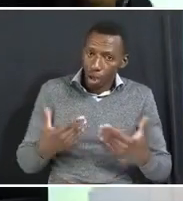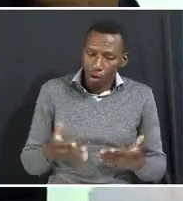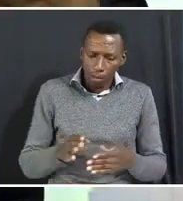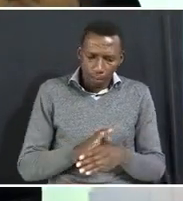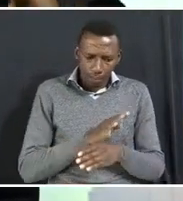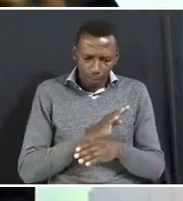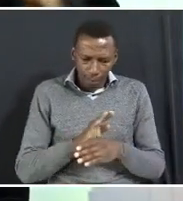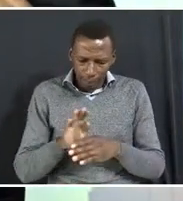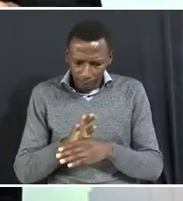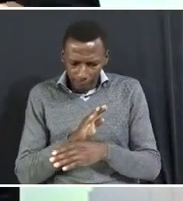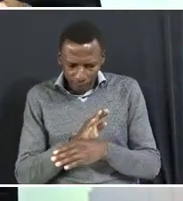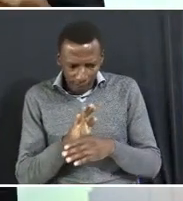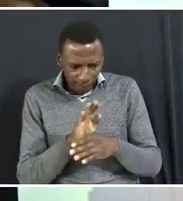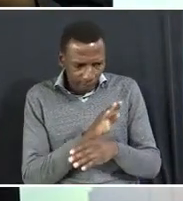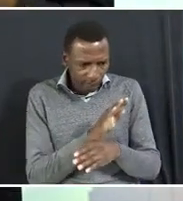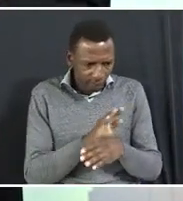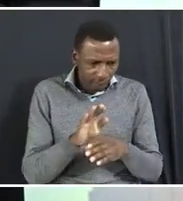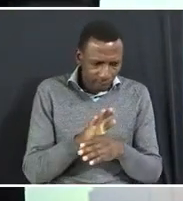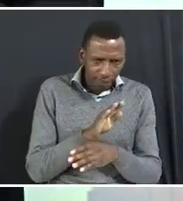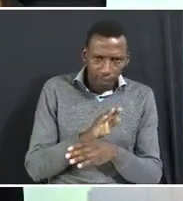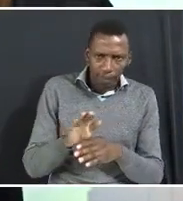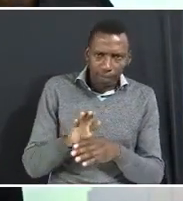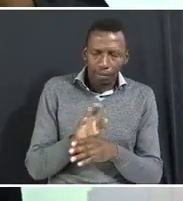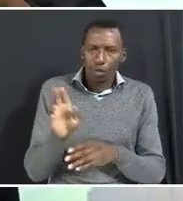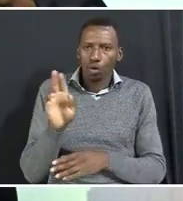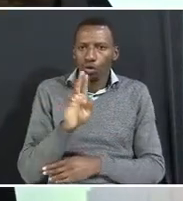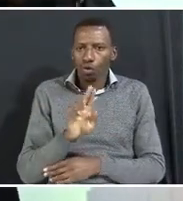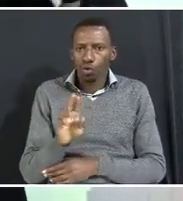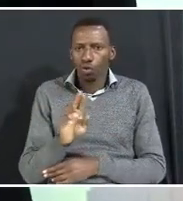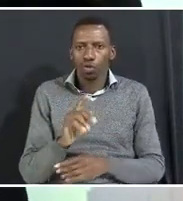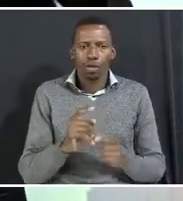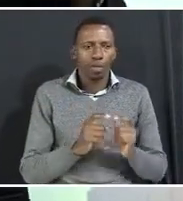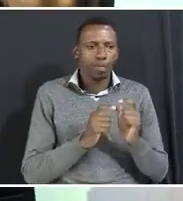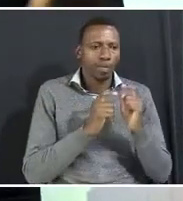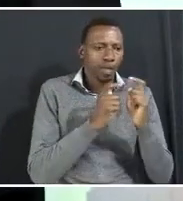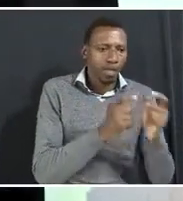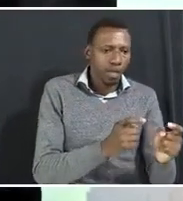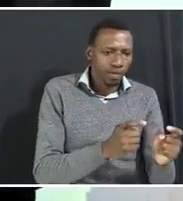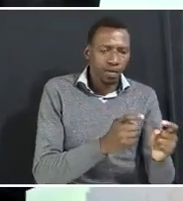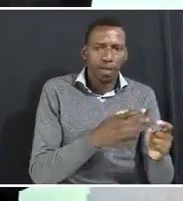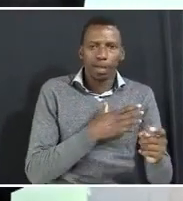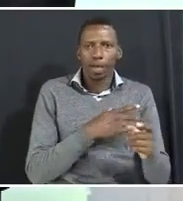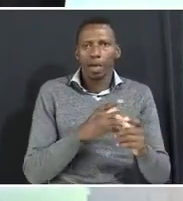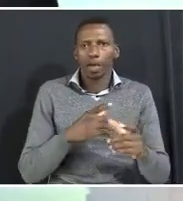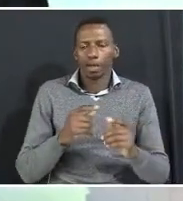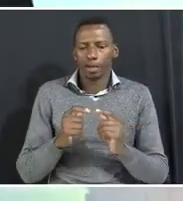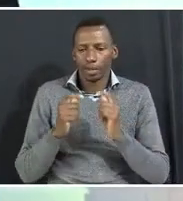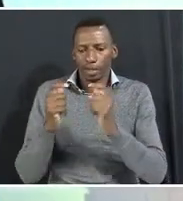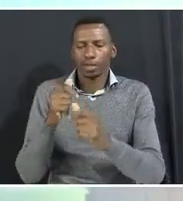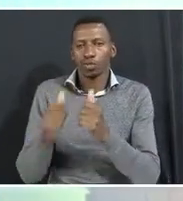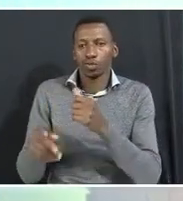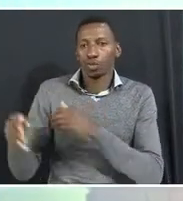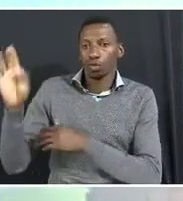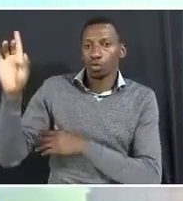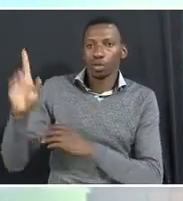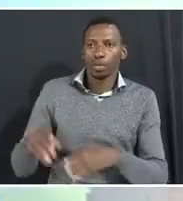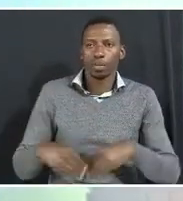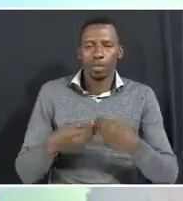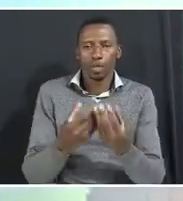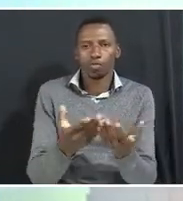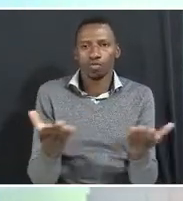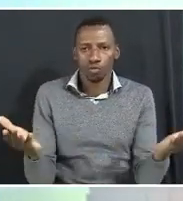in exploiting the gifts and talents that he has given to us. So we need to wait for the